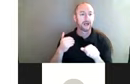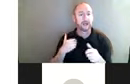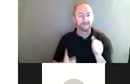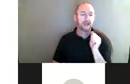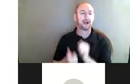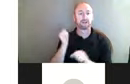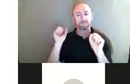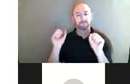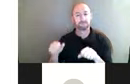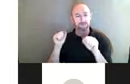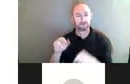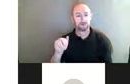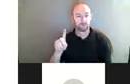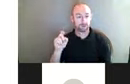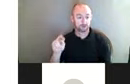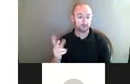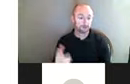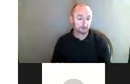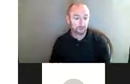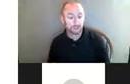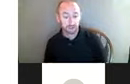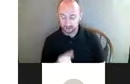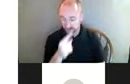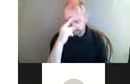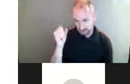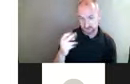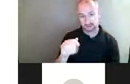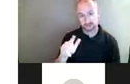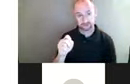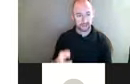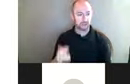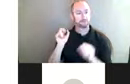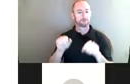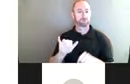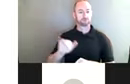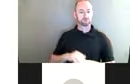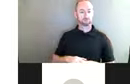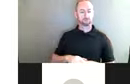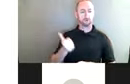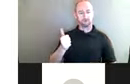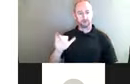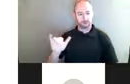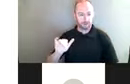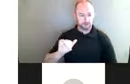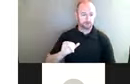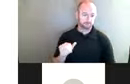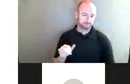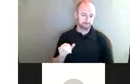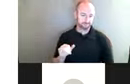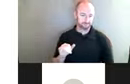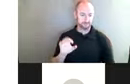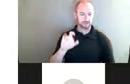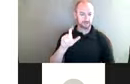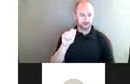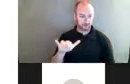potential. The black Devonian black shales had high potential too, but if you look at other shaley units like the Waldron shale or the Clay's